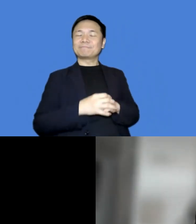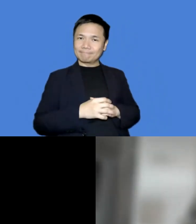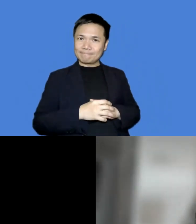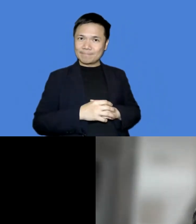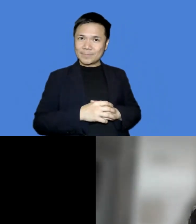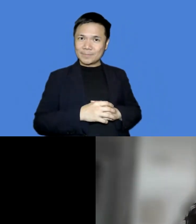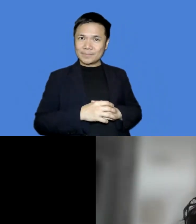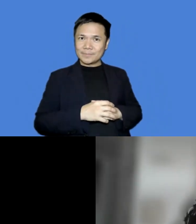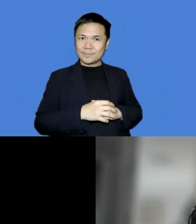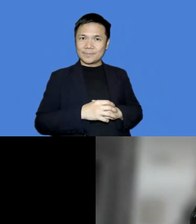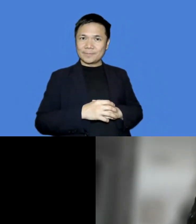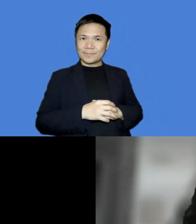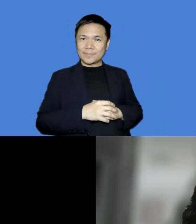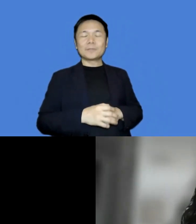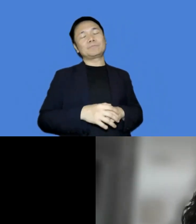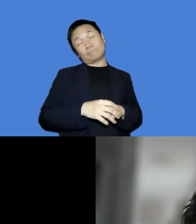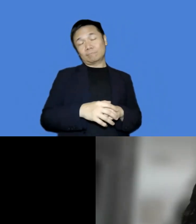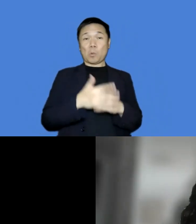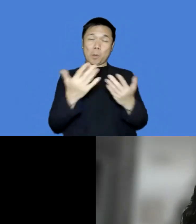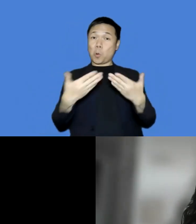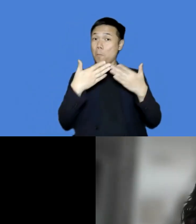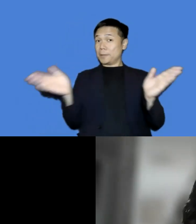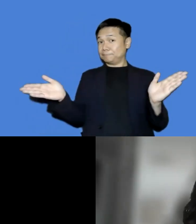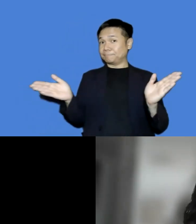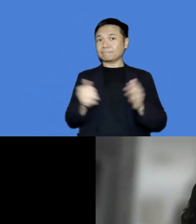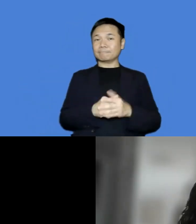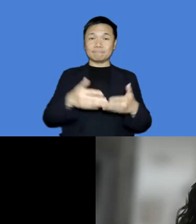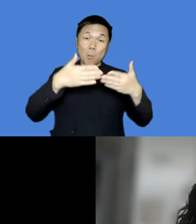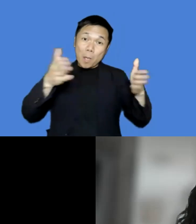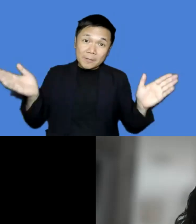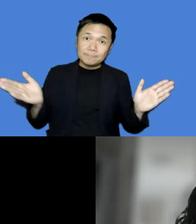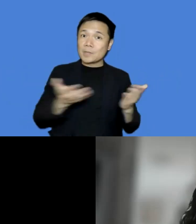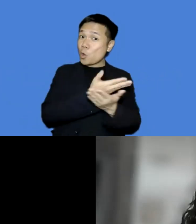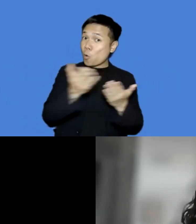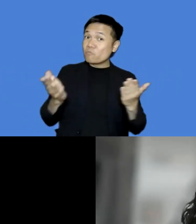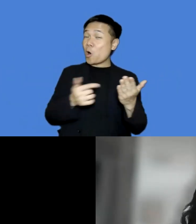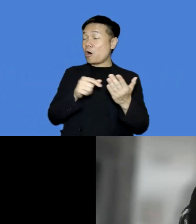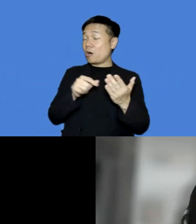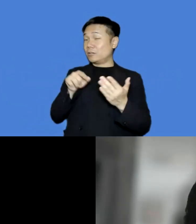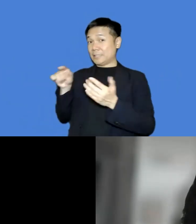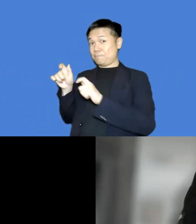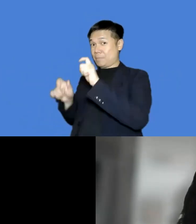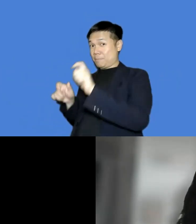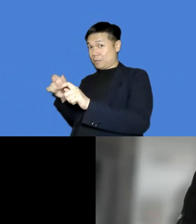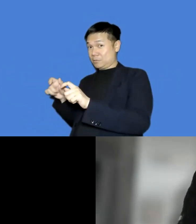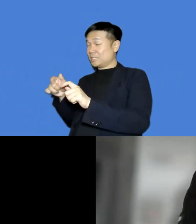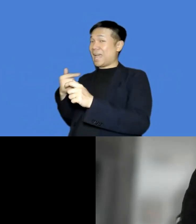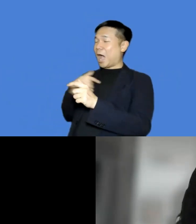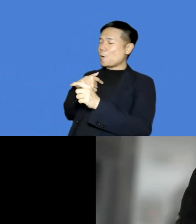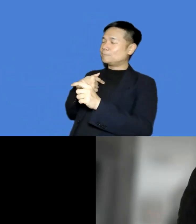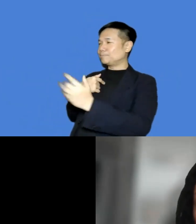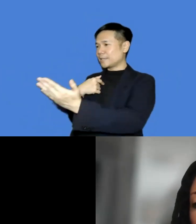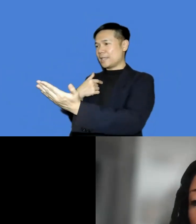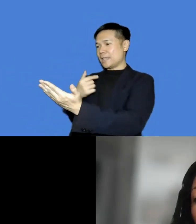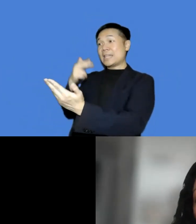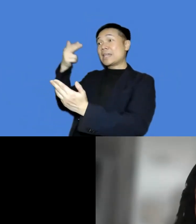and we would like to ensure that as part of the criteria for the selection of